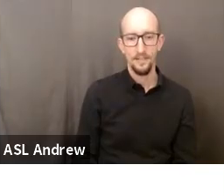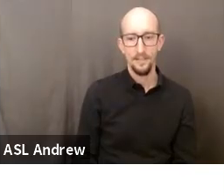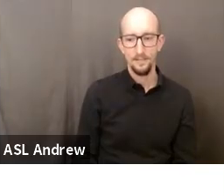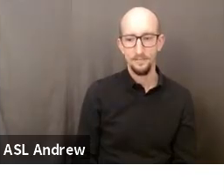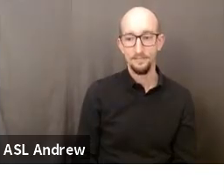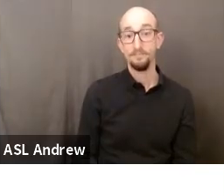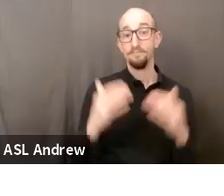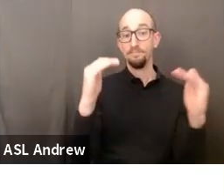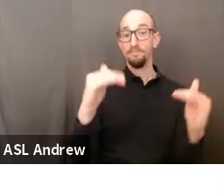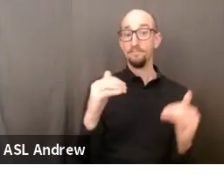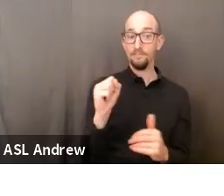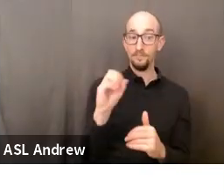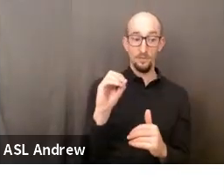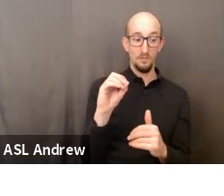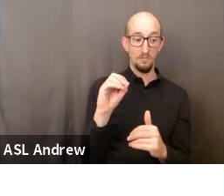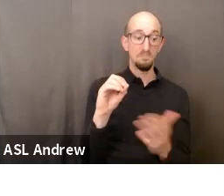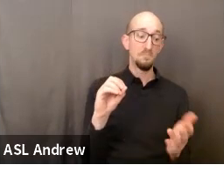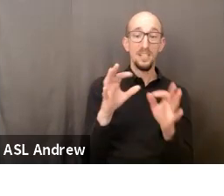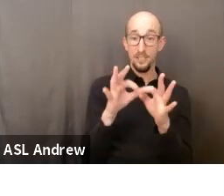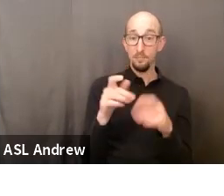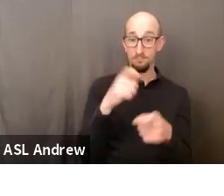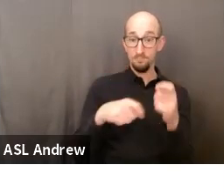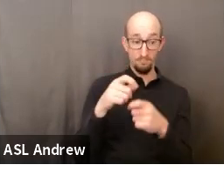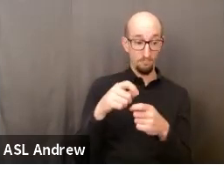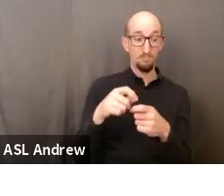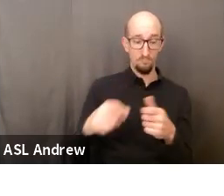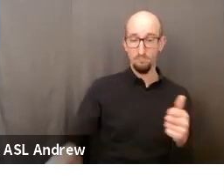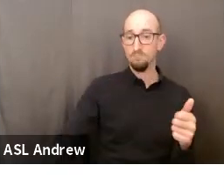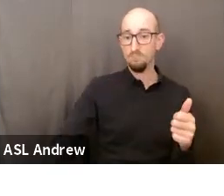So this is the map with 5 tiers.